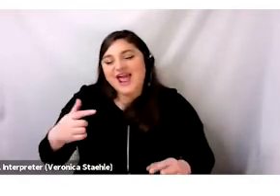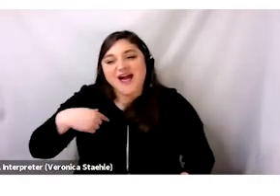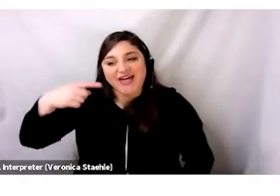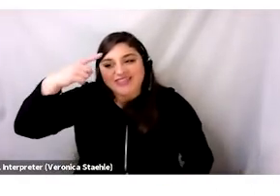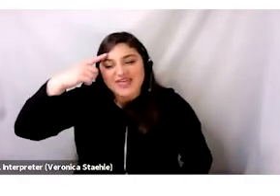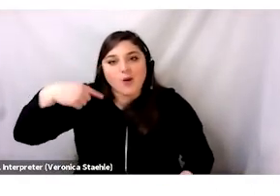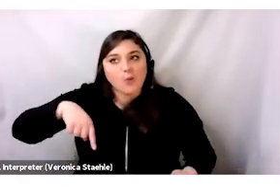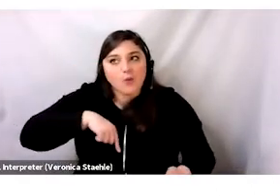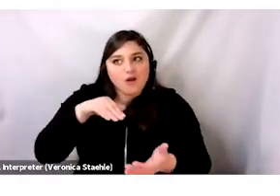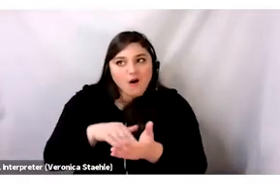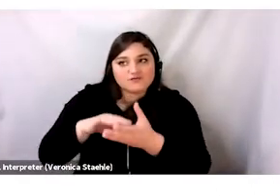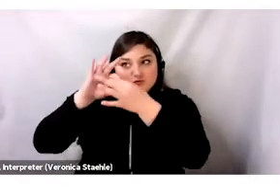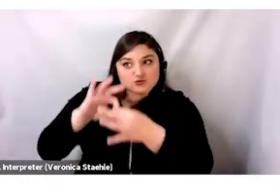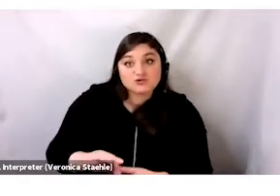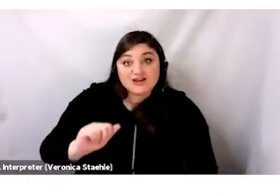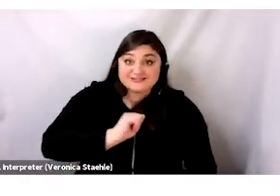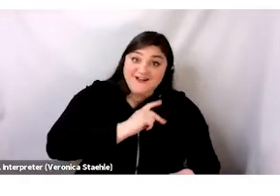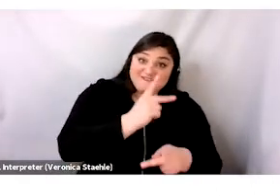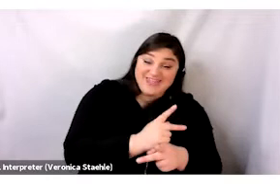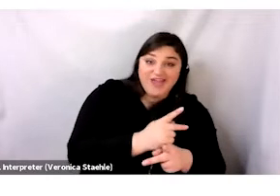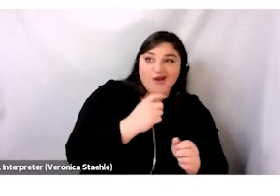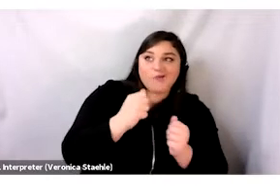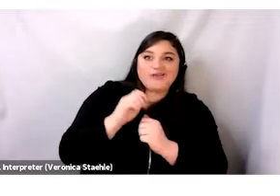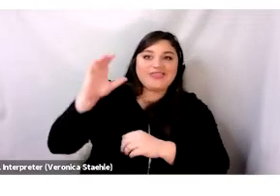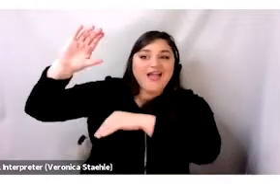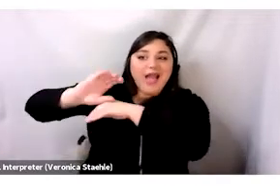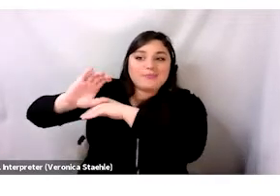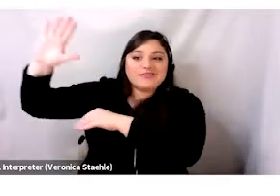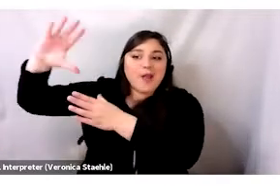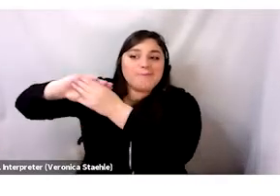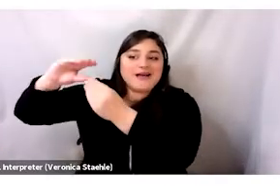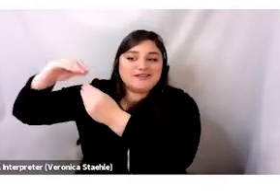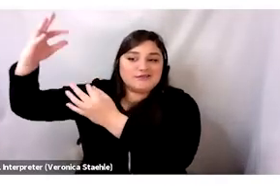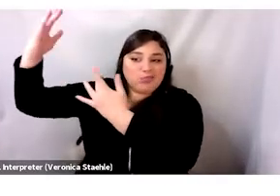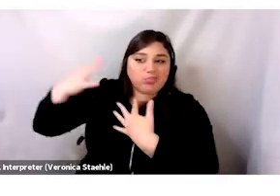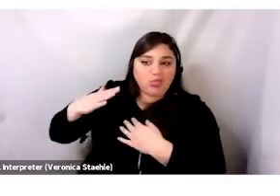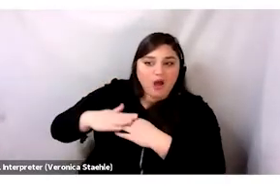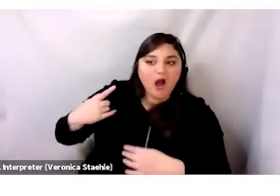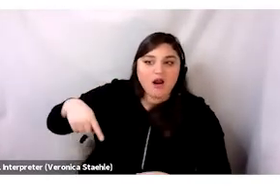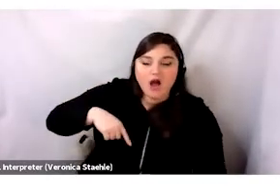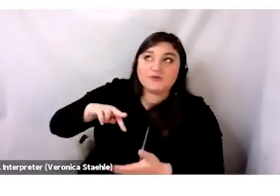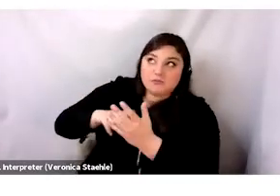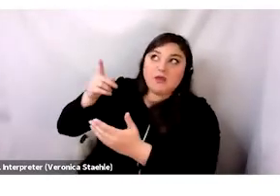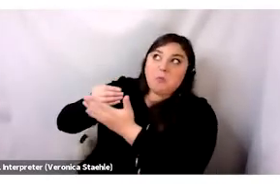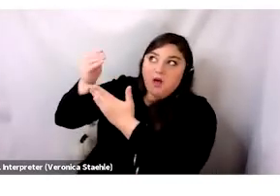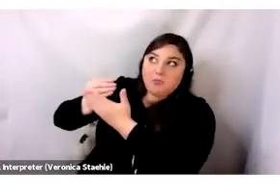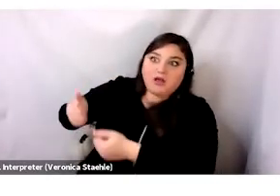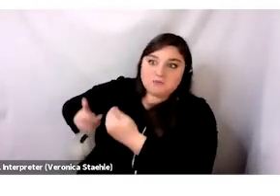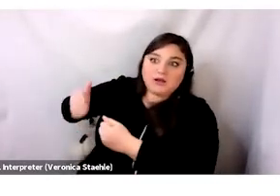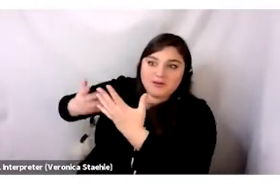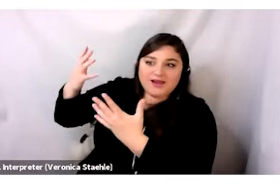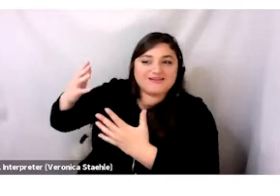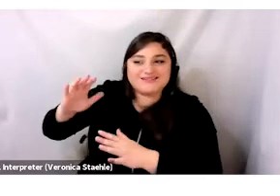capitalism and merchandising and reclaim self care. So, a spiritual approach to self care might look like going to bed